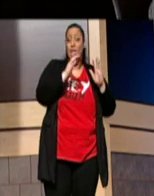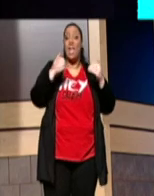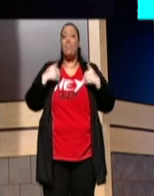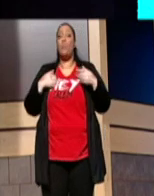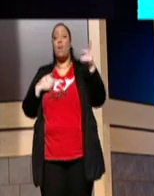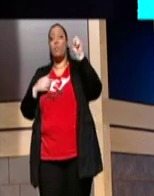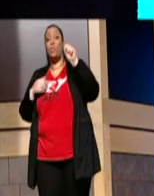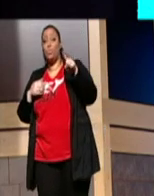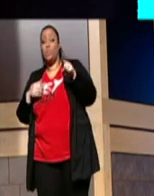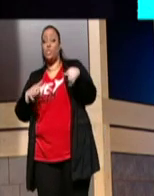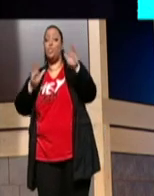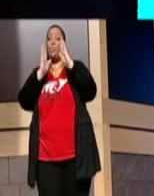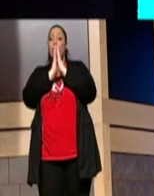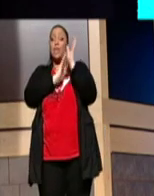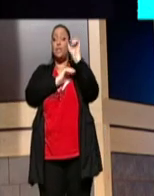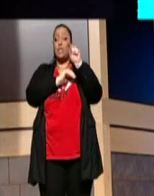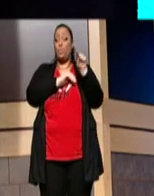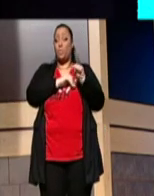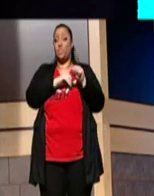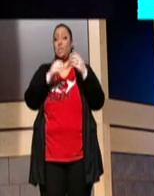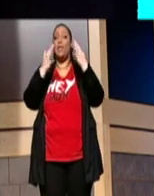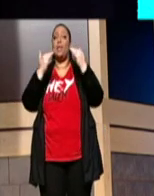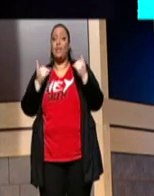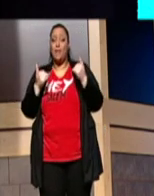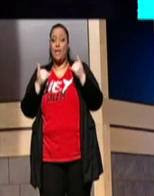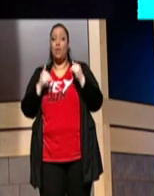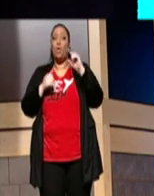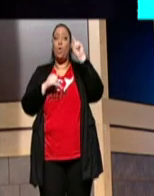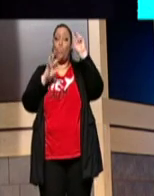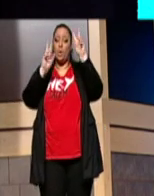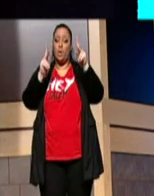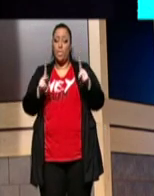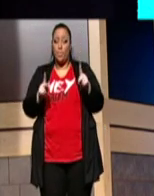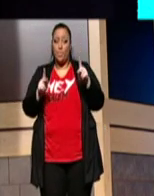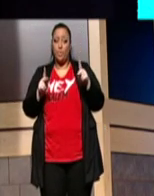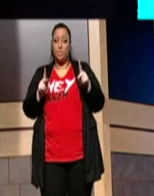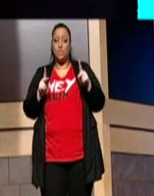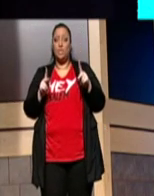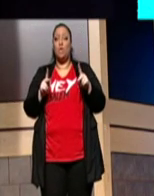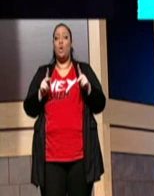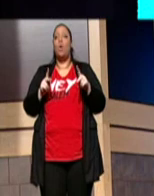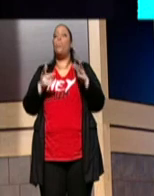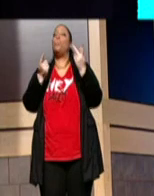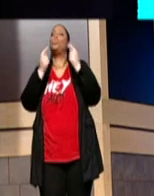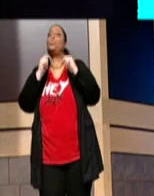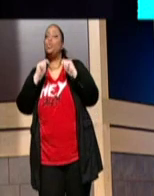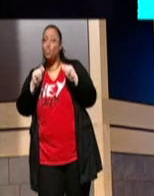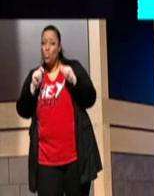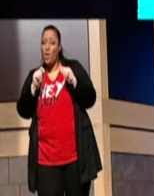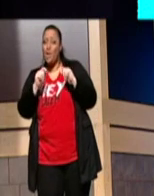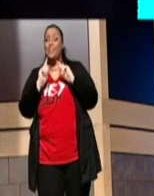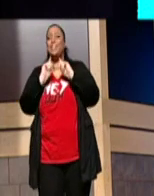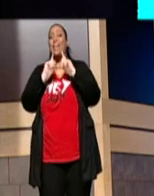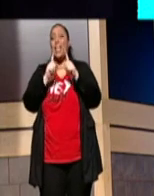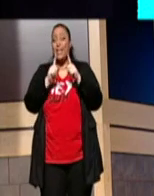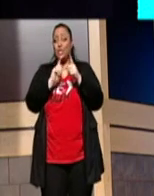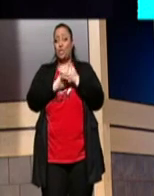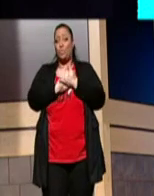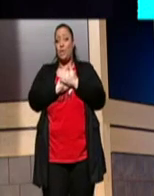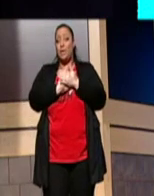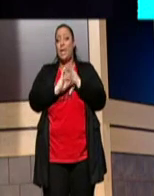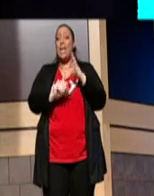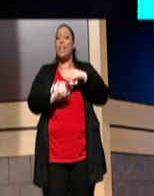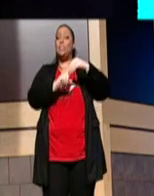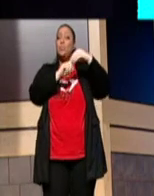question, you can ask that question now. One of the persons that are on this panel, we will do our best to tackle it, especially as it relates